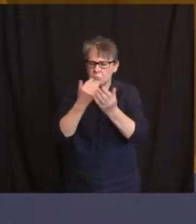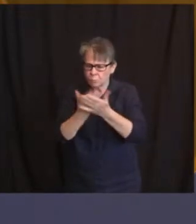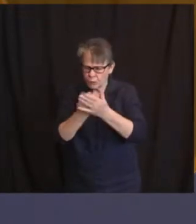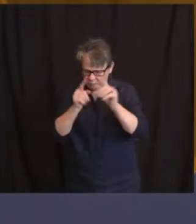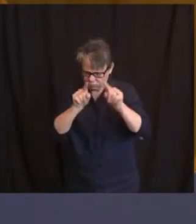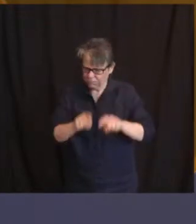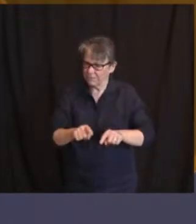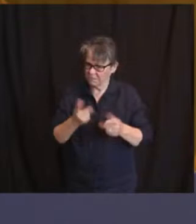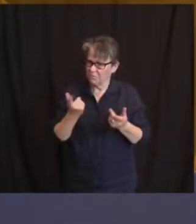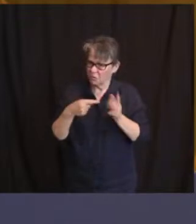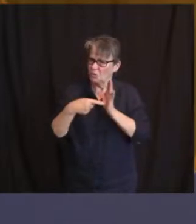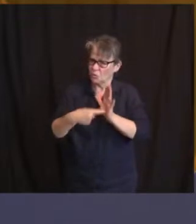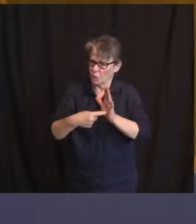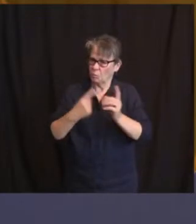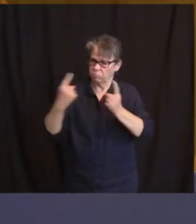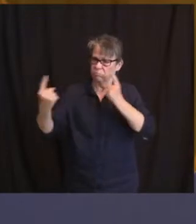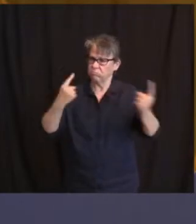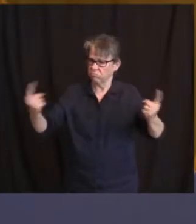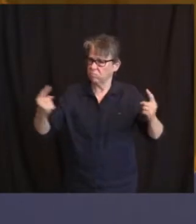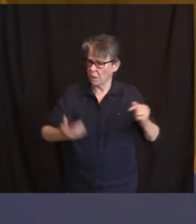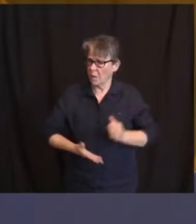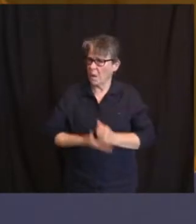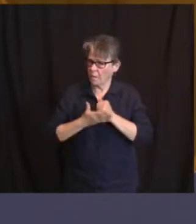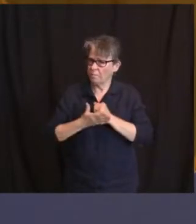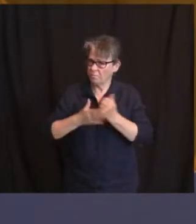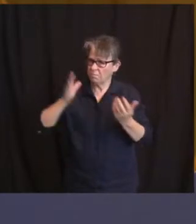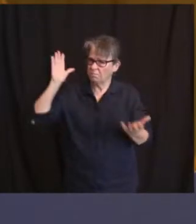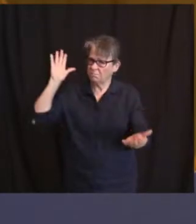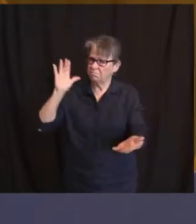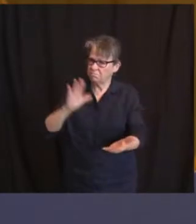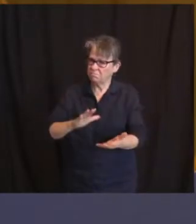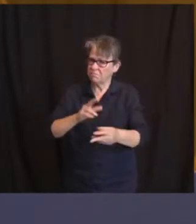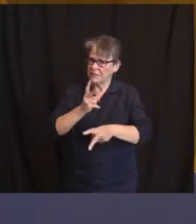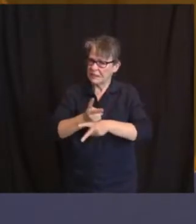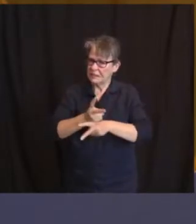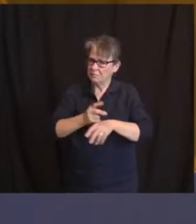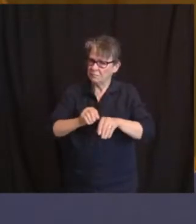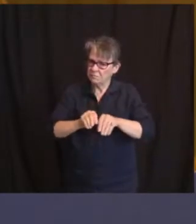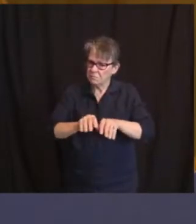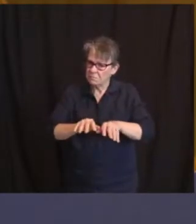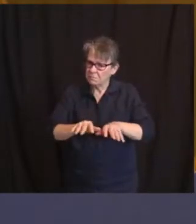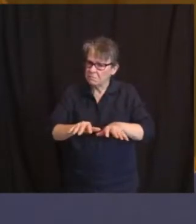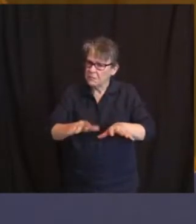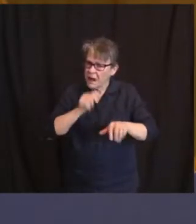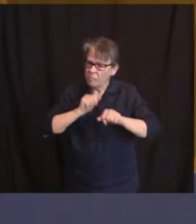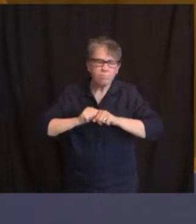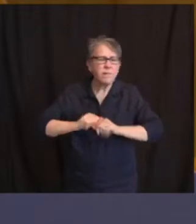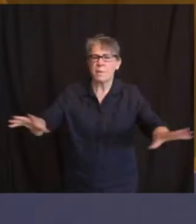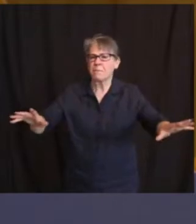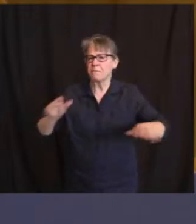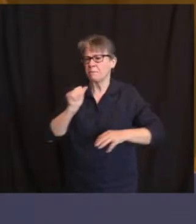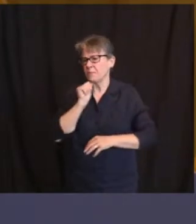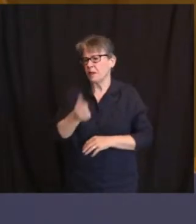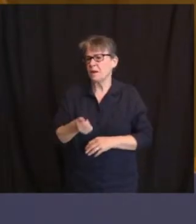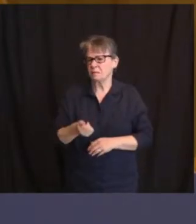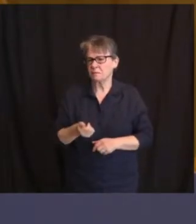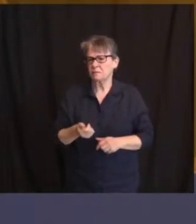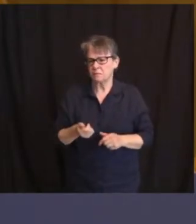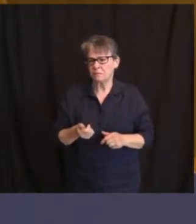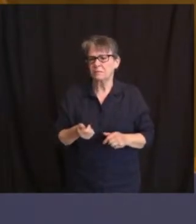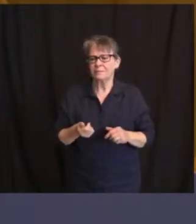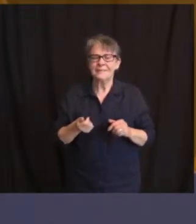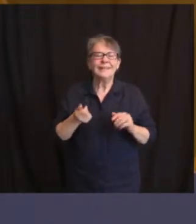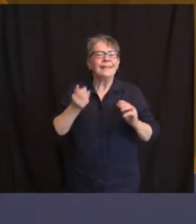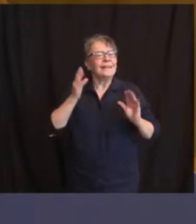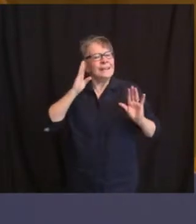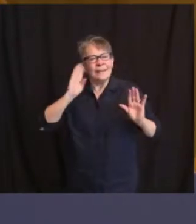in our state. We are all eager to resume our normal activities, but we must continue to practice the